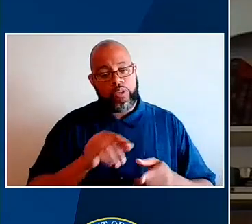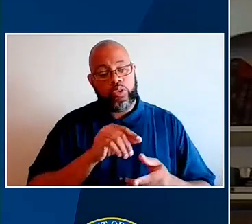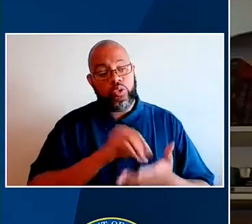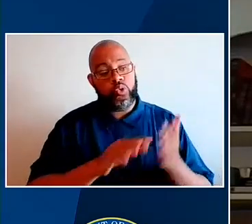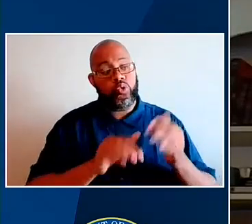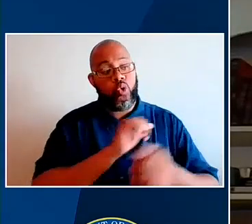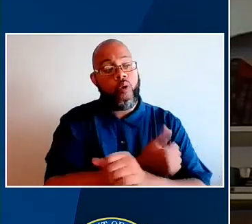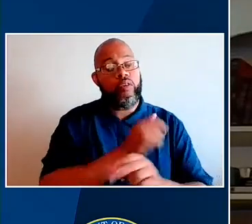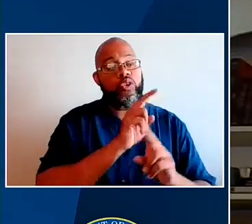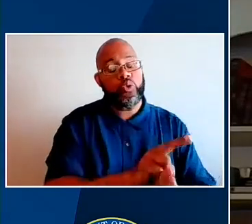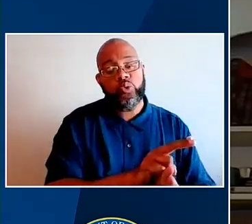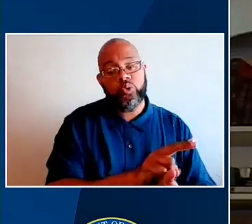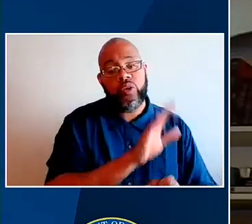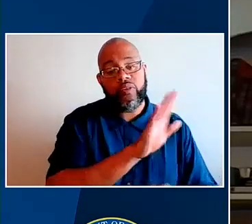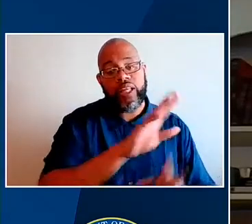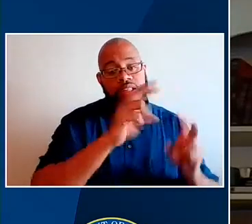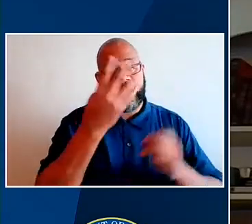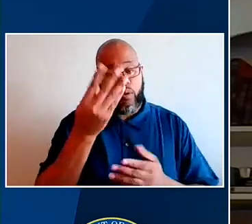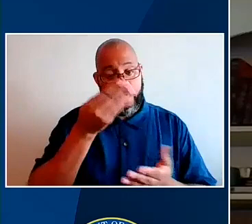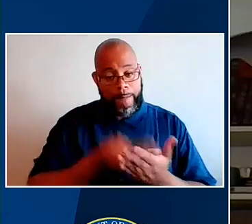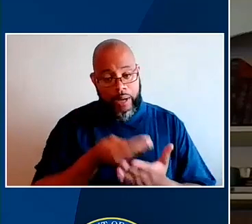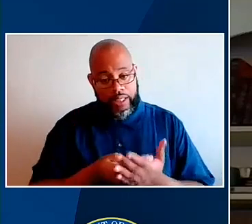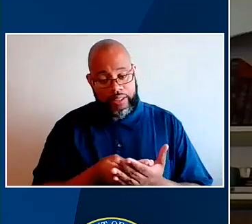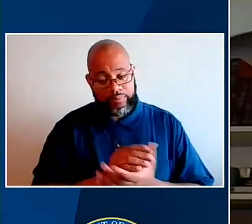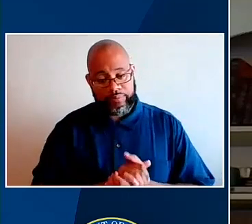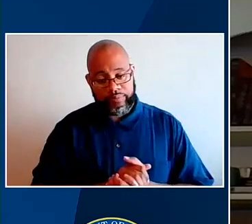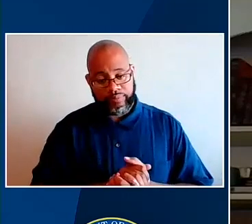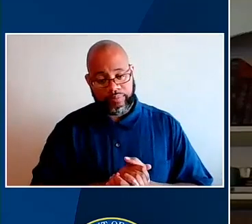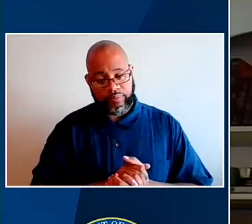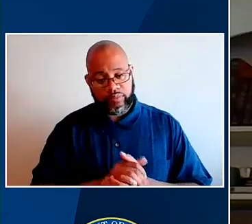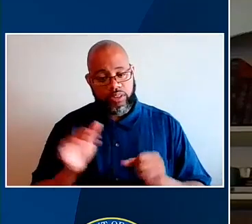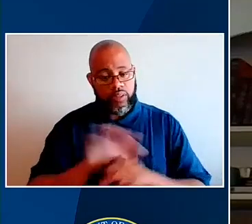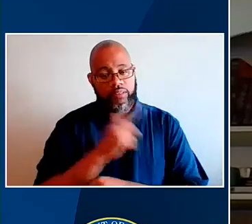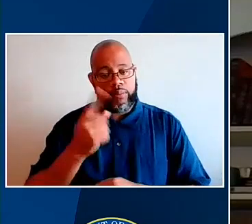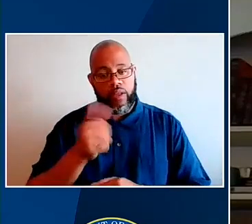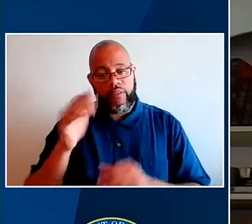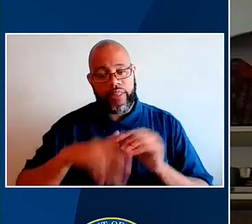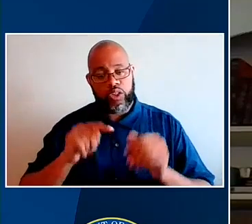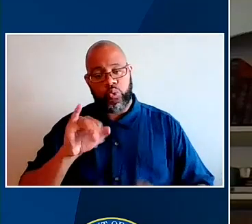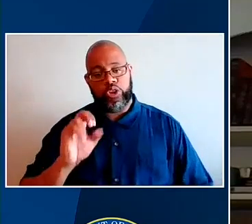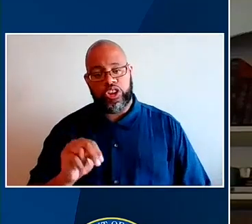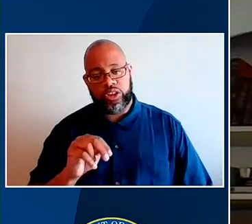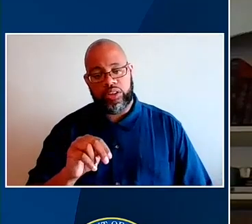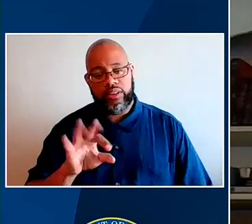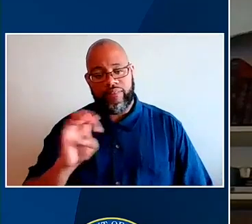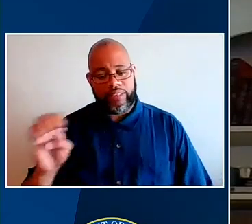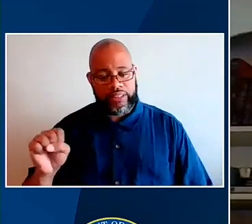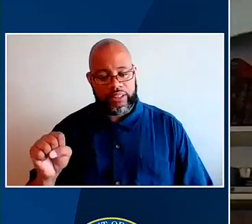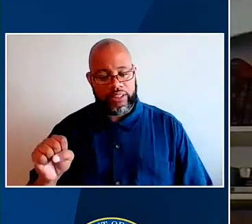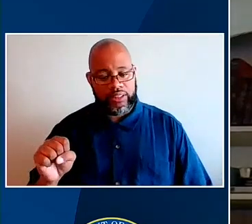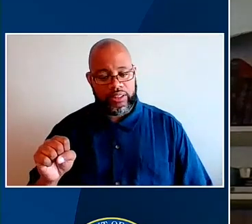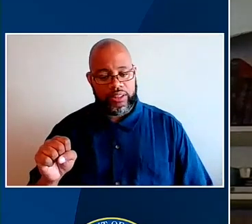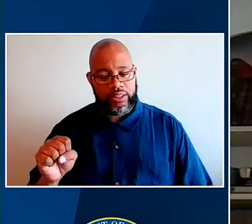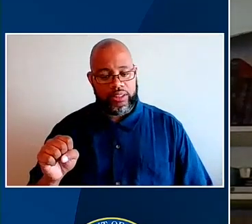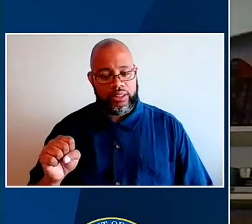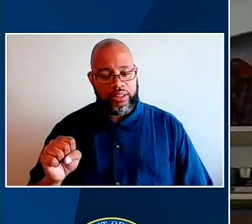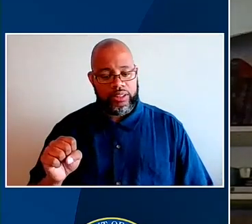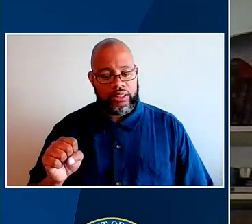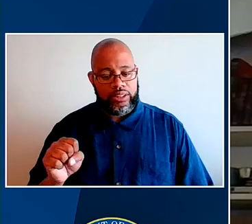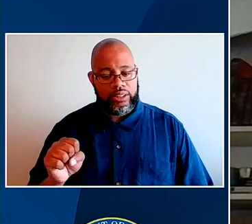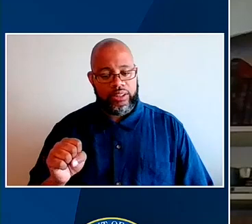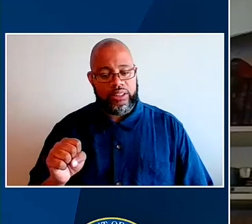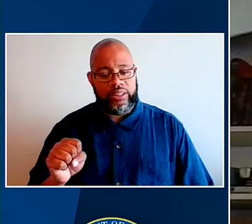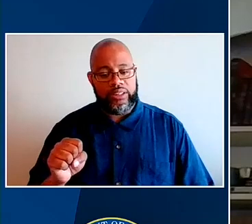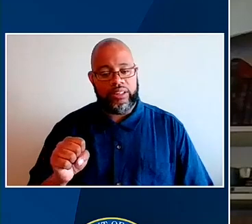use their Title IV money to cover something other than tuition and fees and room and board if it's provided by the